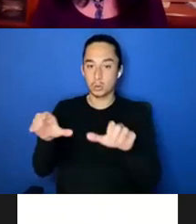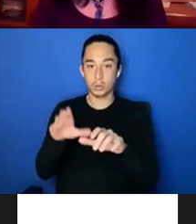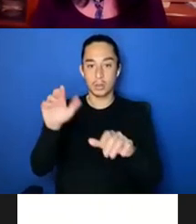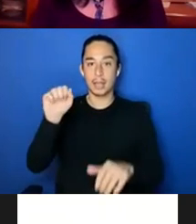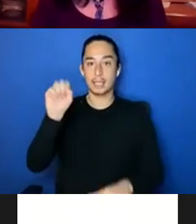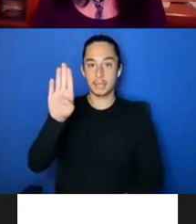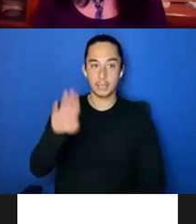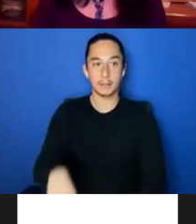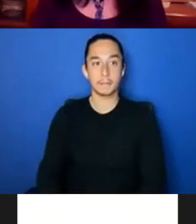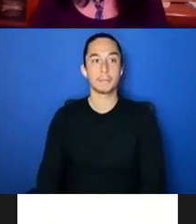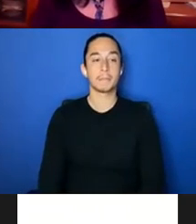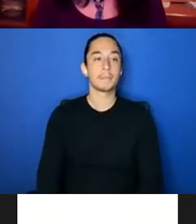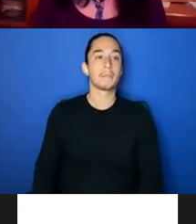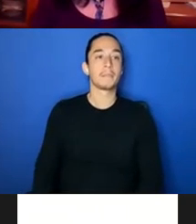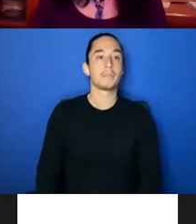ASB?